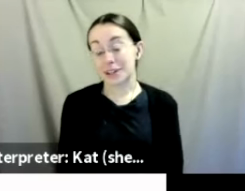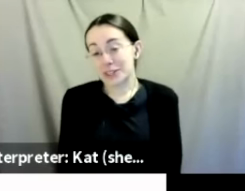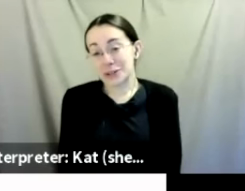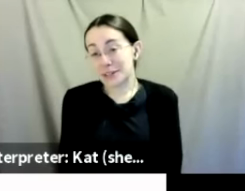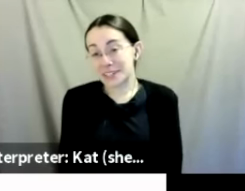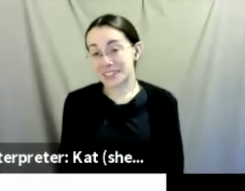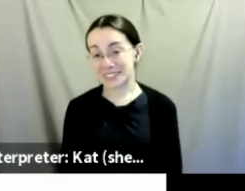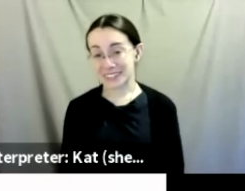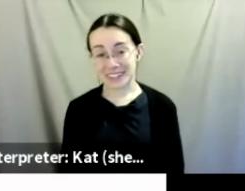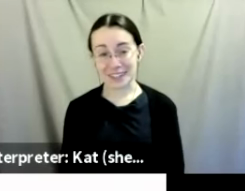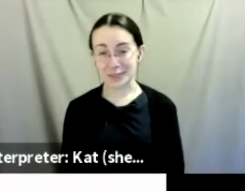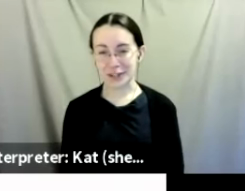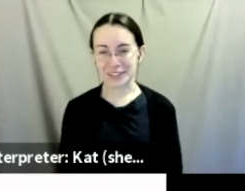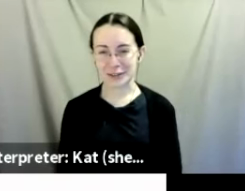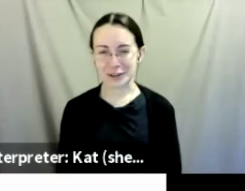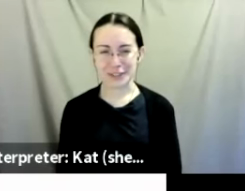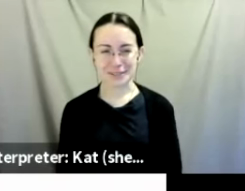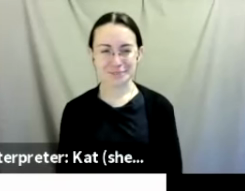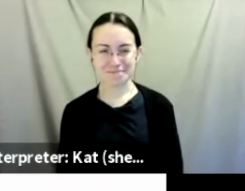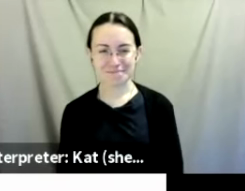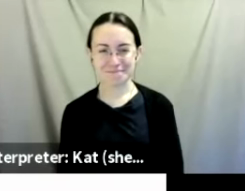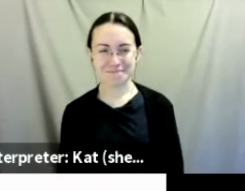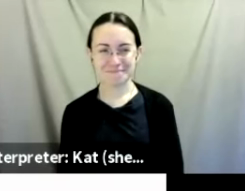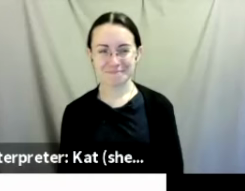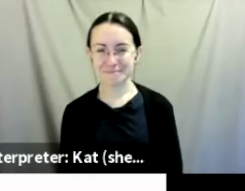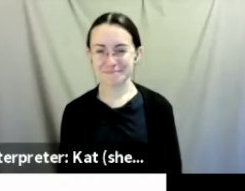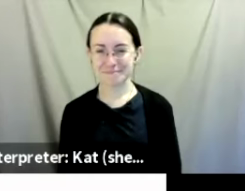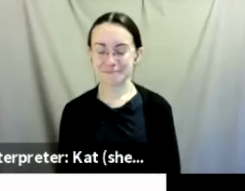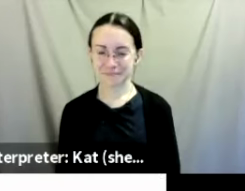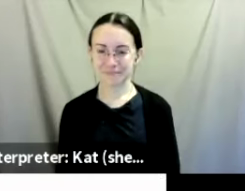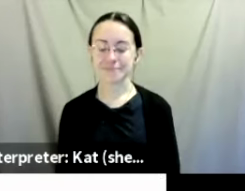Yeah, I don't think we even need to discuss that. That's pretty self-evident.